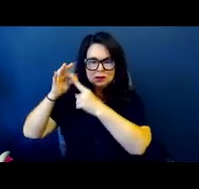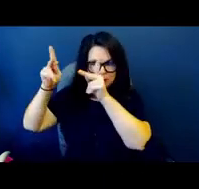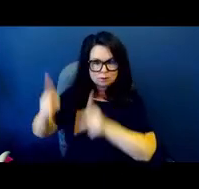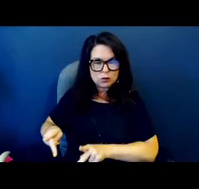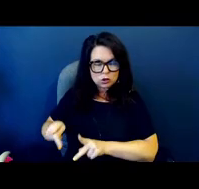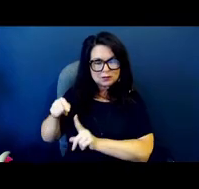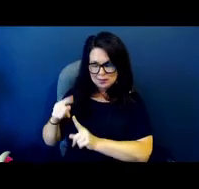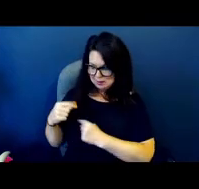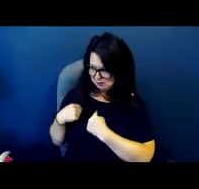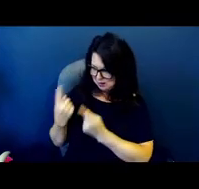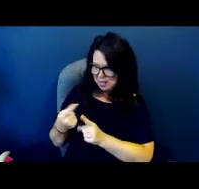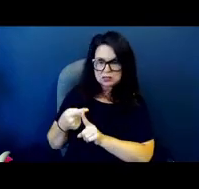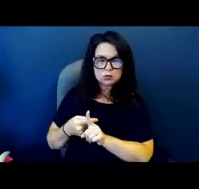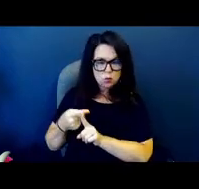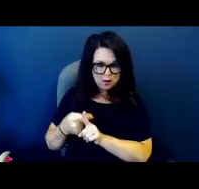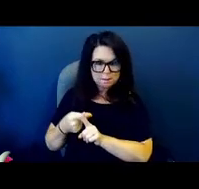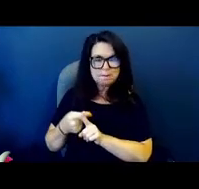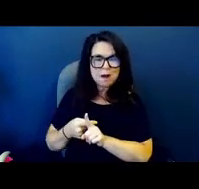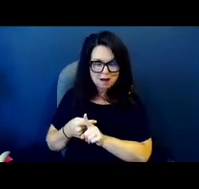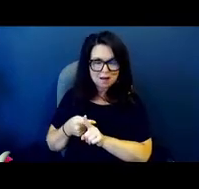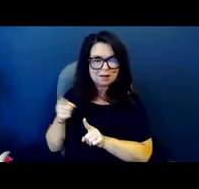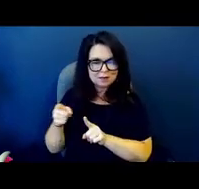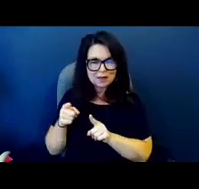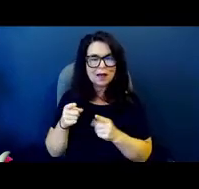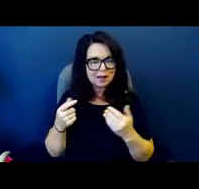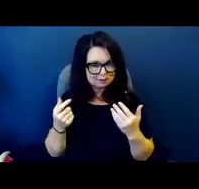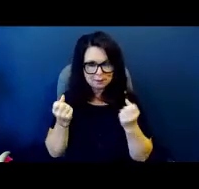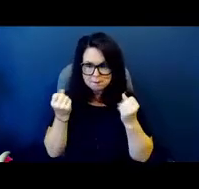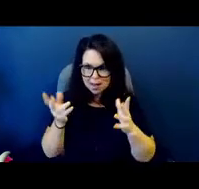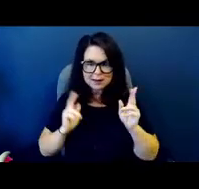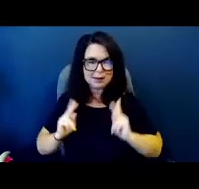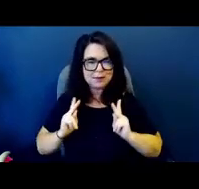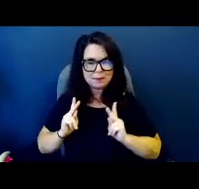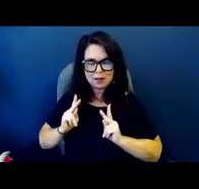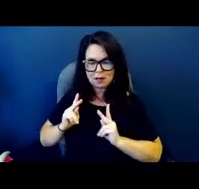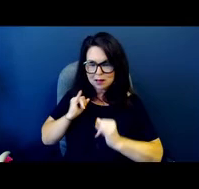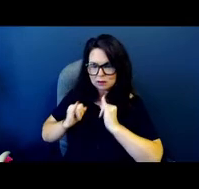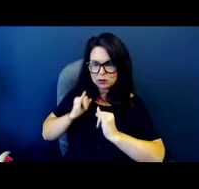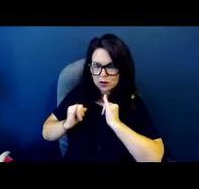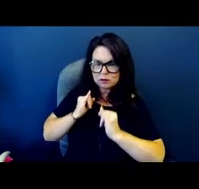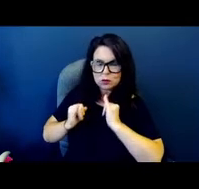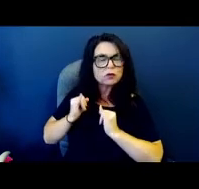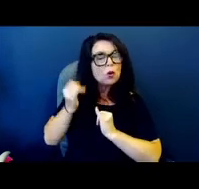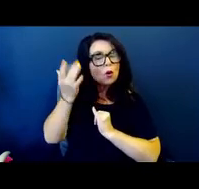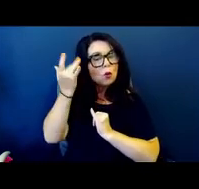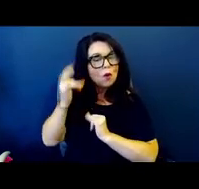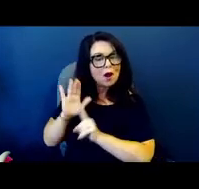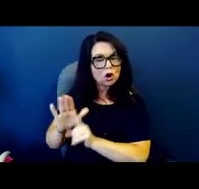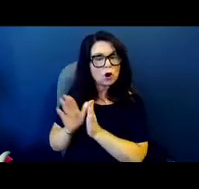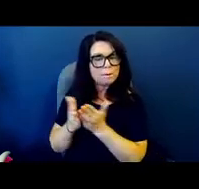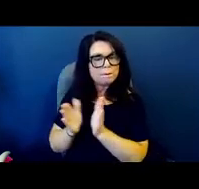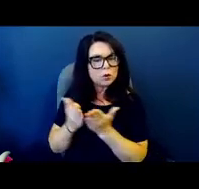last month for a while now because her extraordinary book is out, but especially this